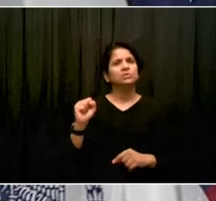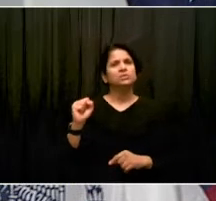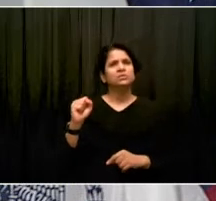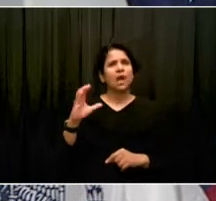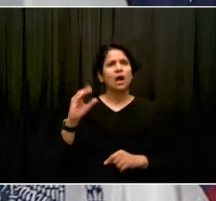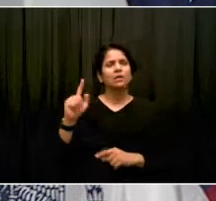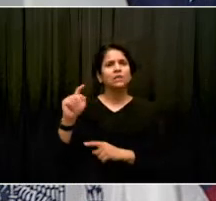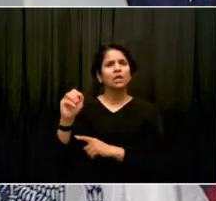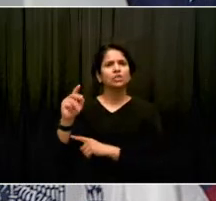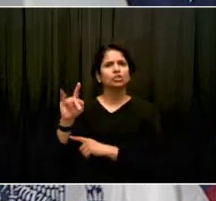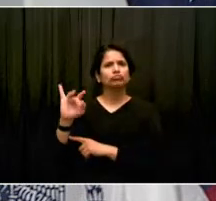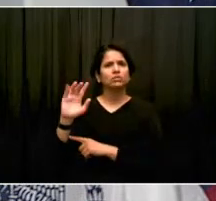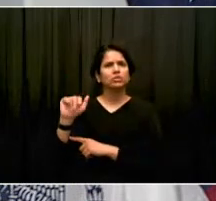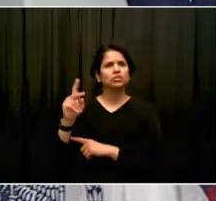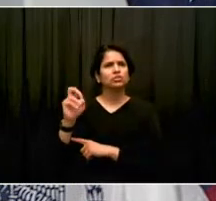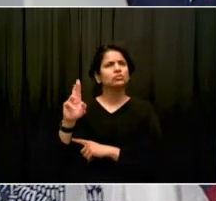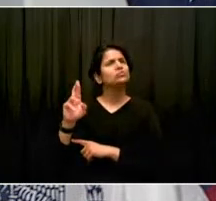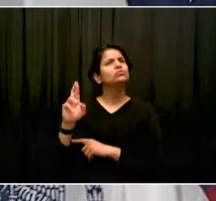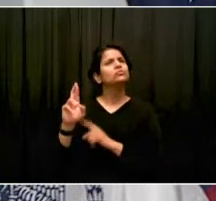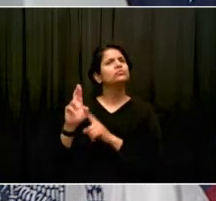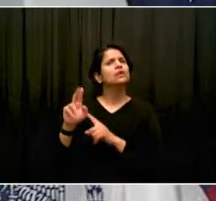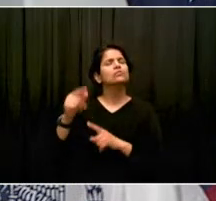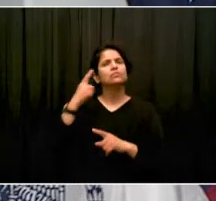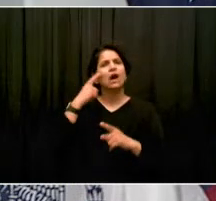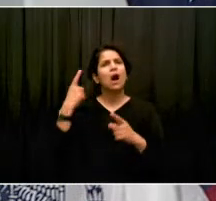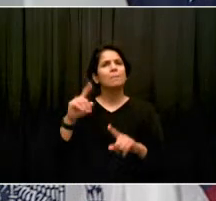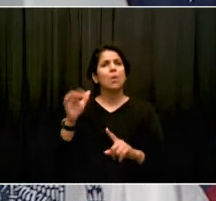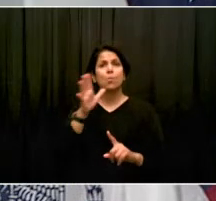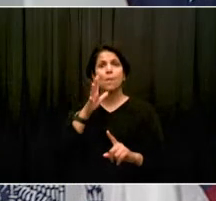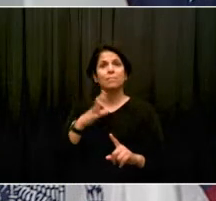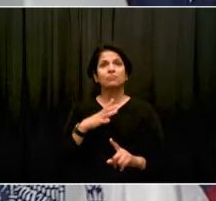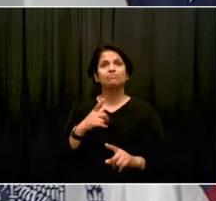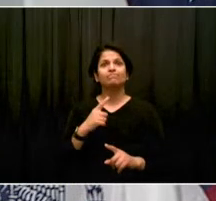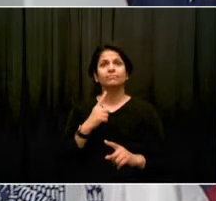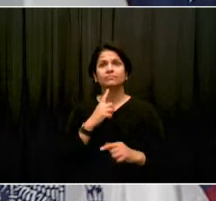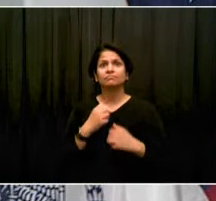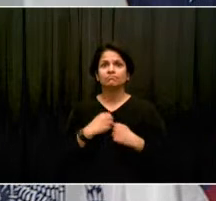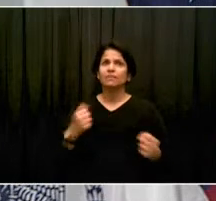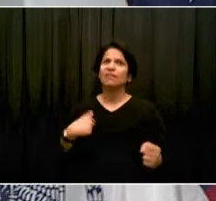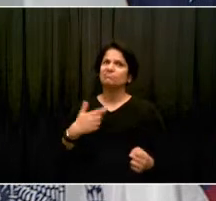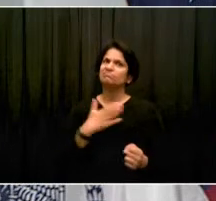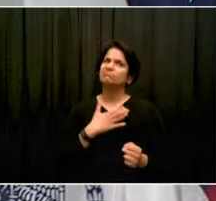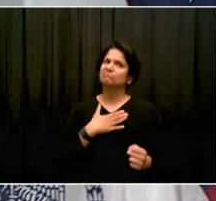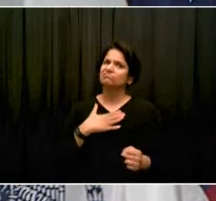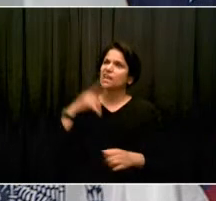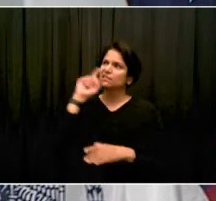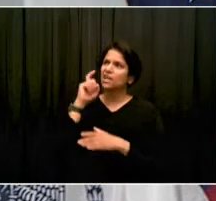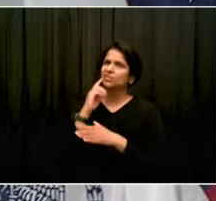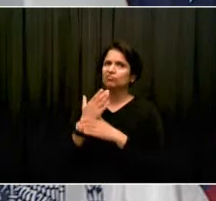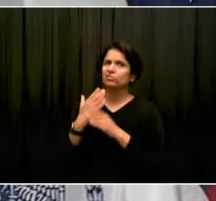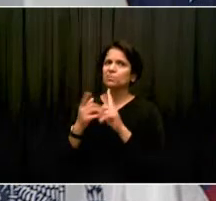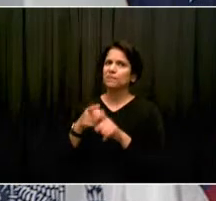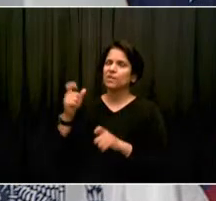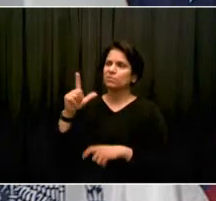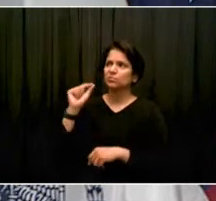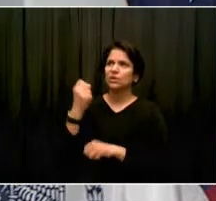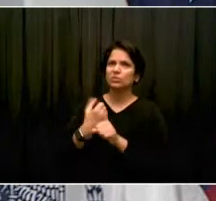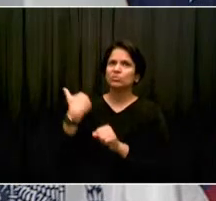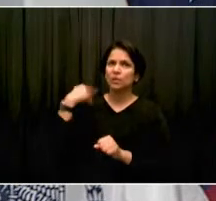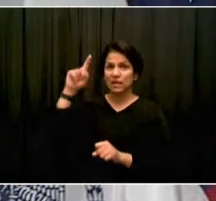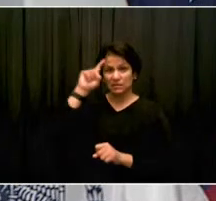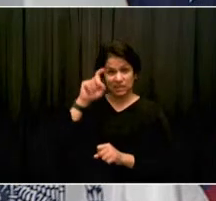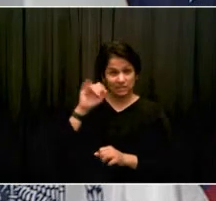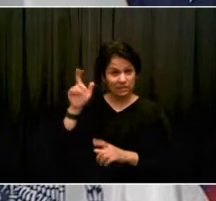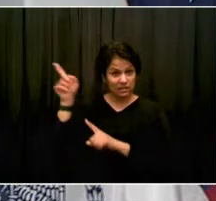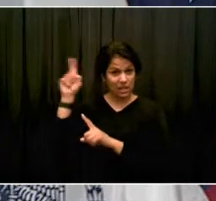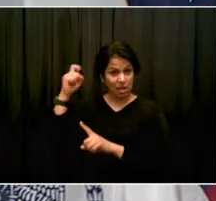to step out of the race for mayor or potentially leave his current position as the city controller? So subways,